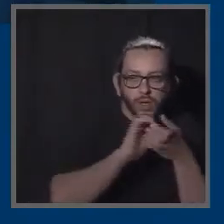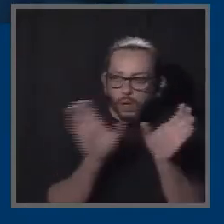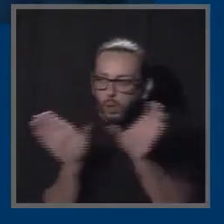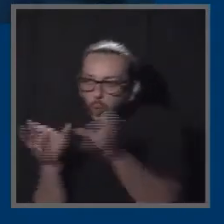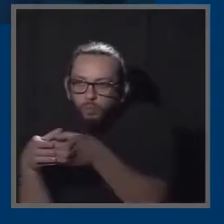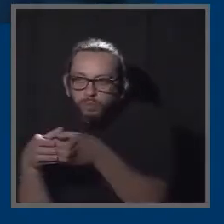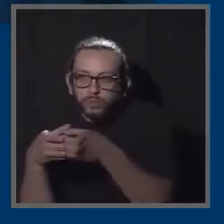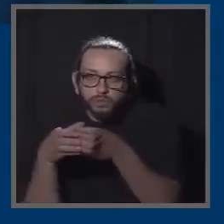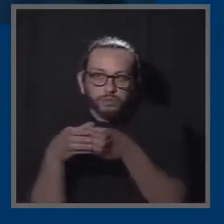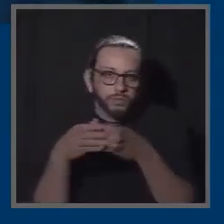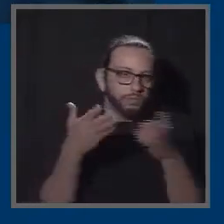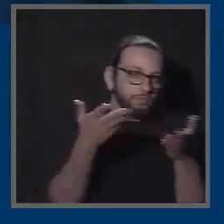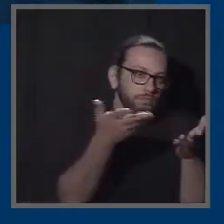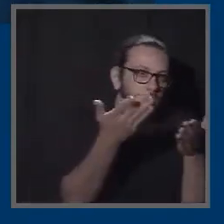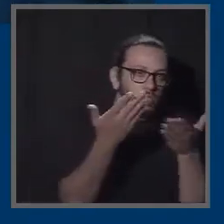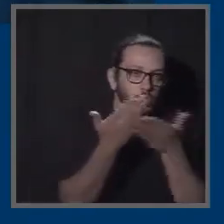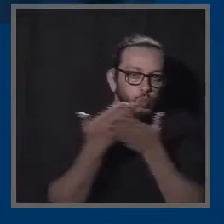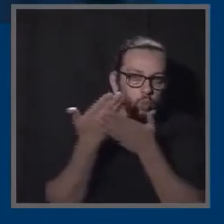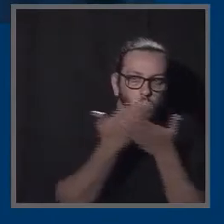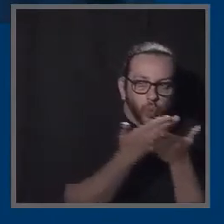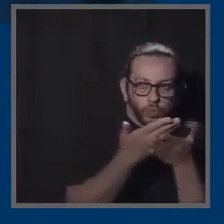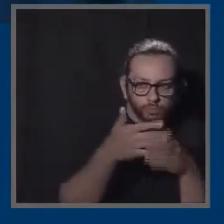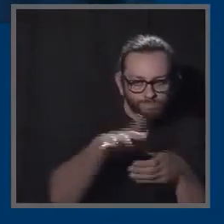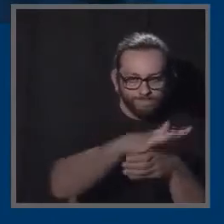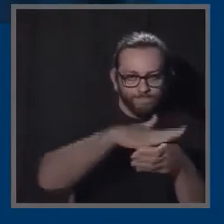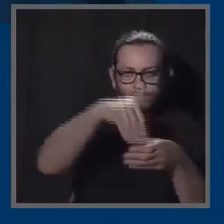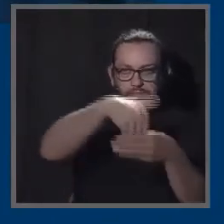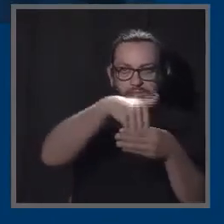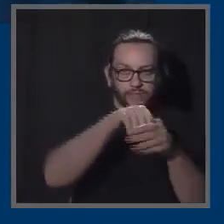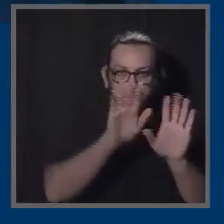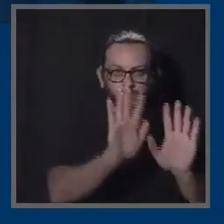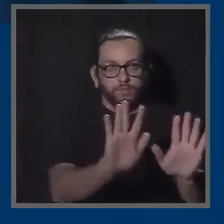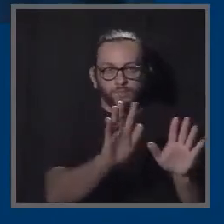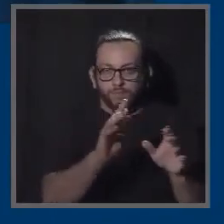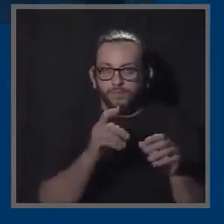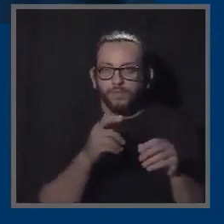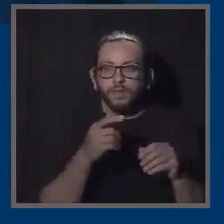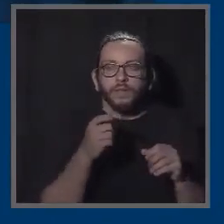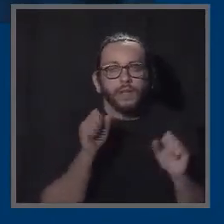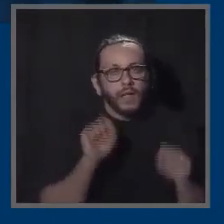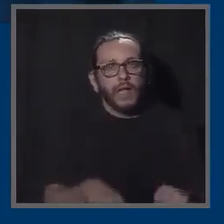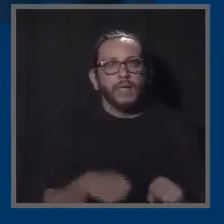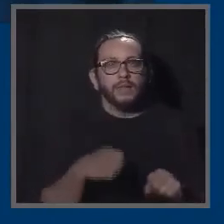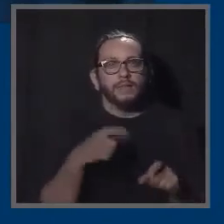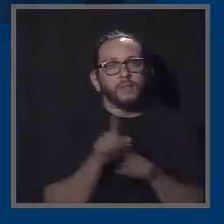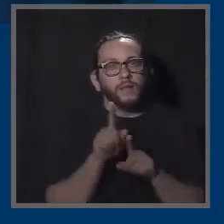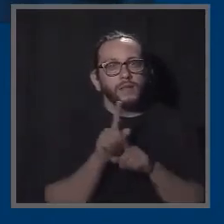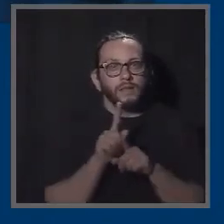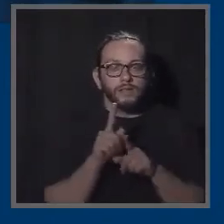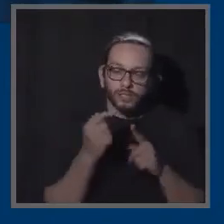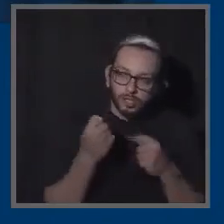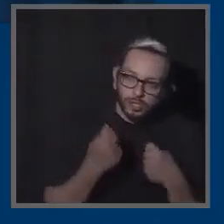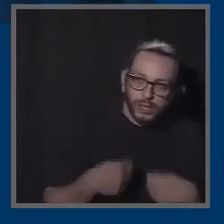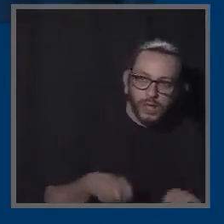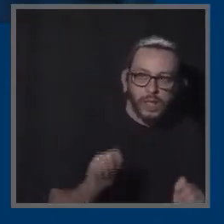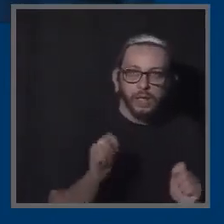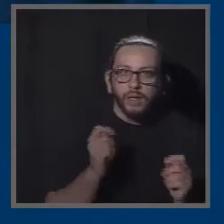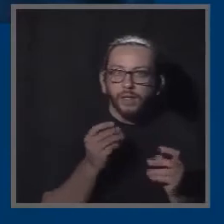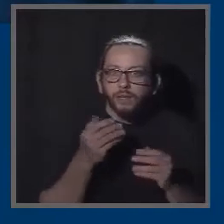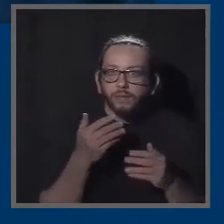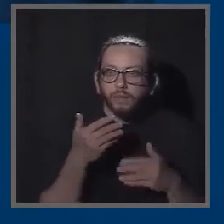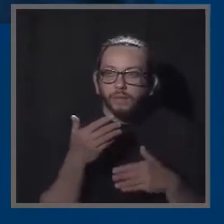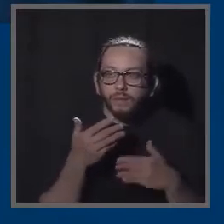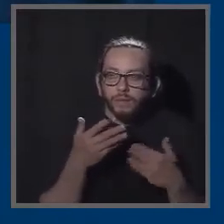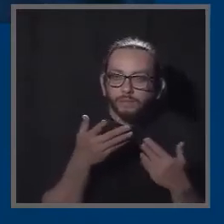and the context of occupying the schools. So to try to wrap it and move on to the practice. So